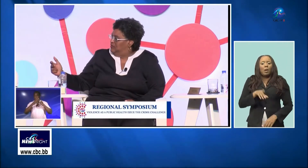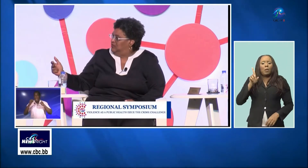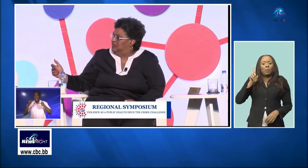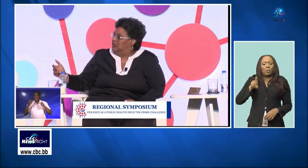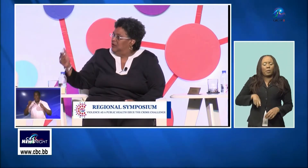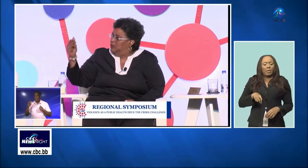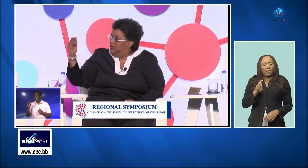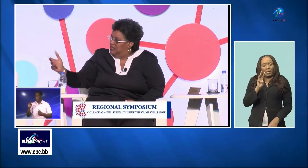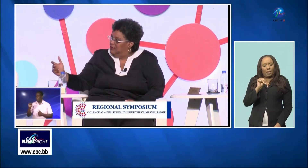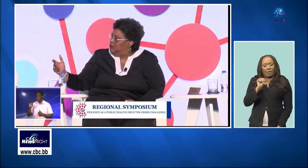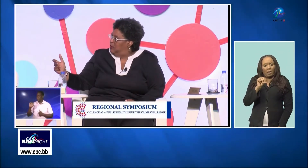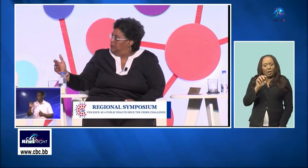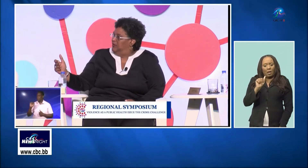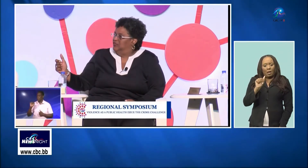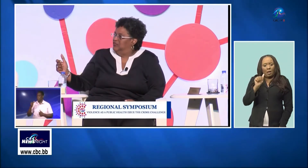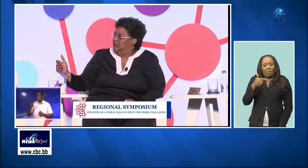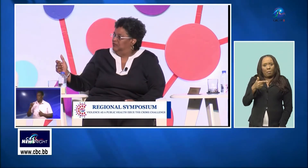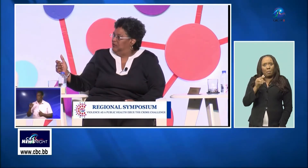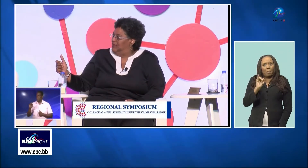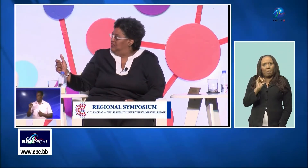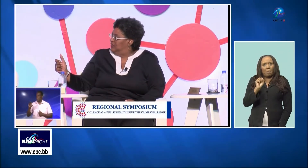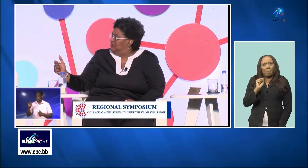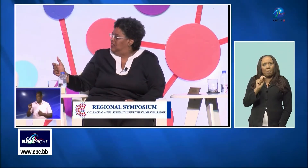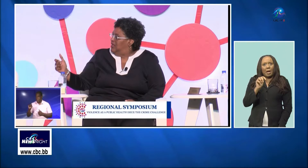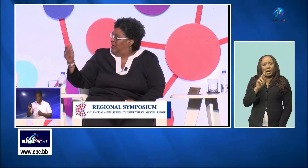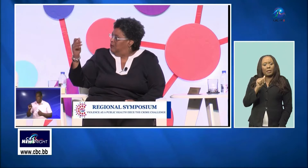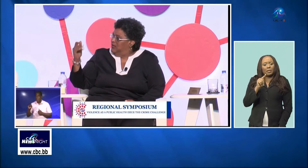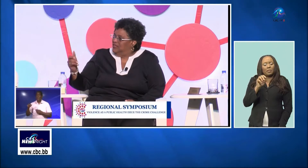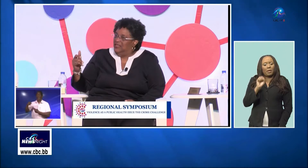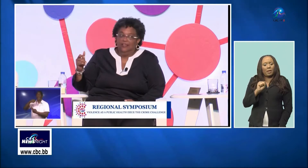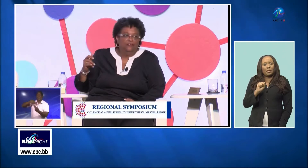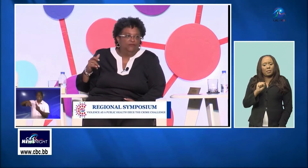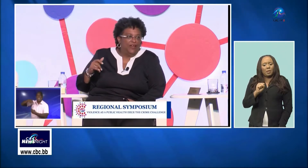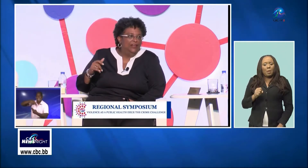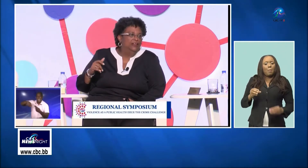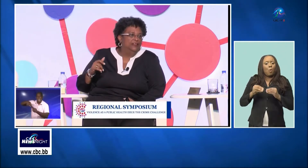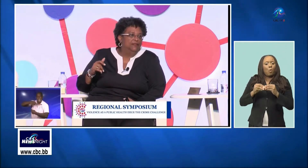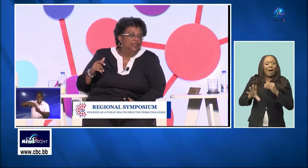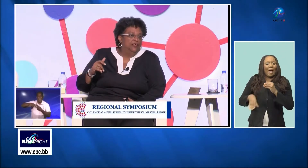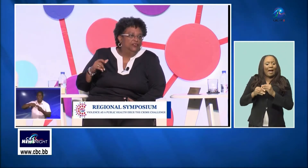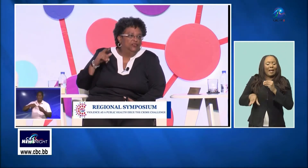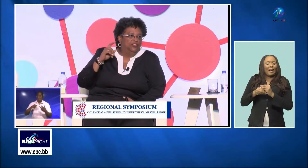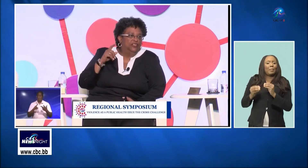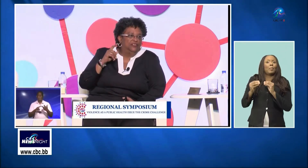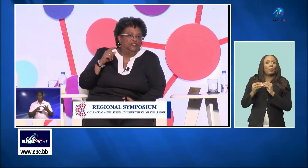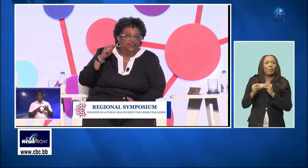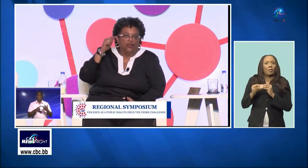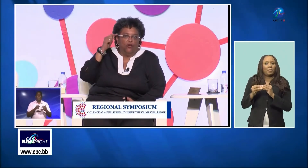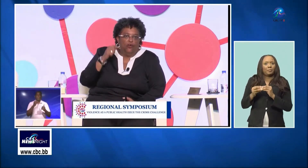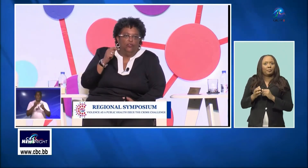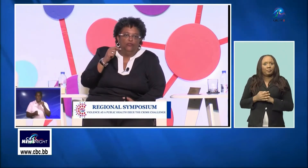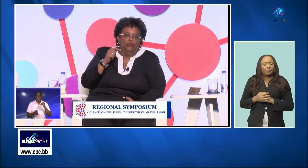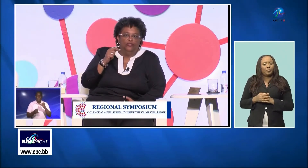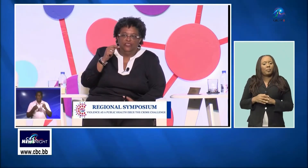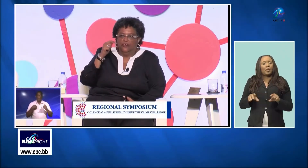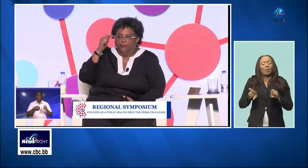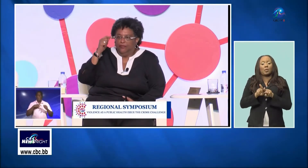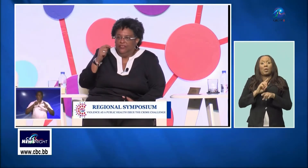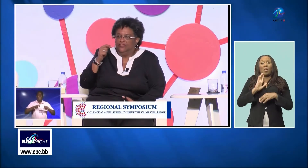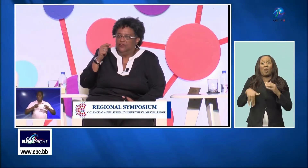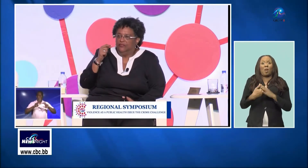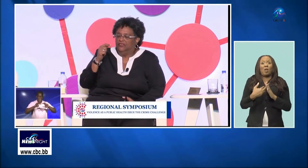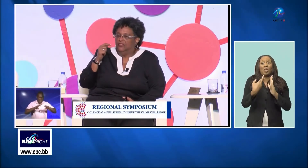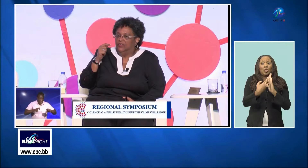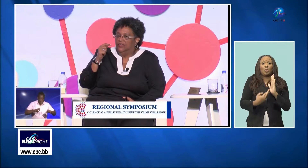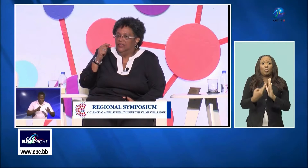of magistrates. We need cooperation on forensics. And we need, finally, to deconstruct all the rules in our